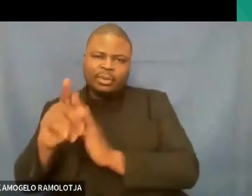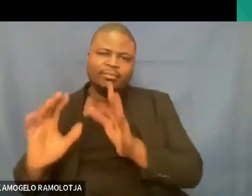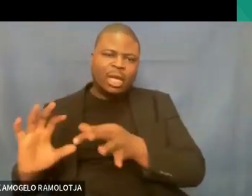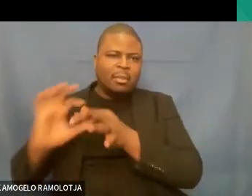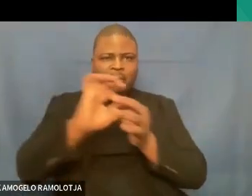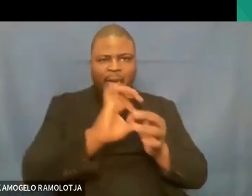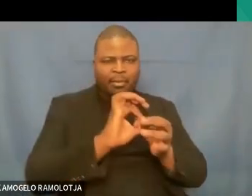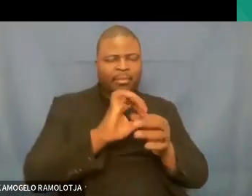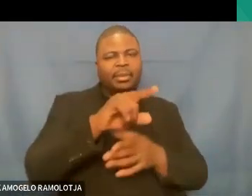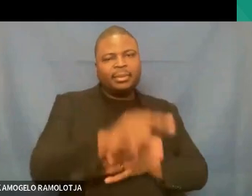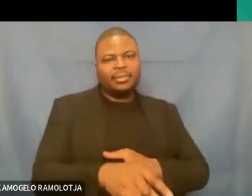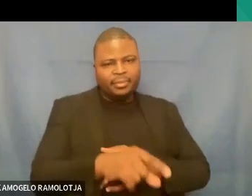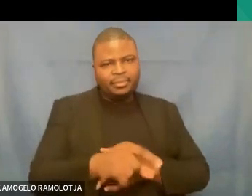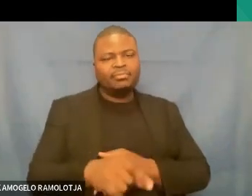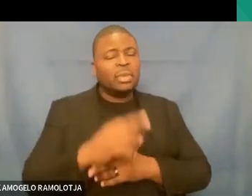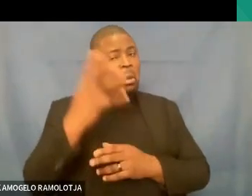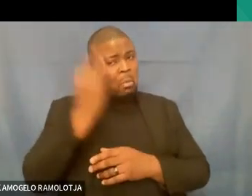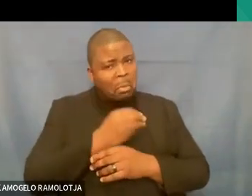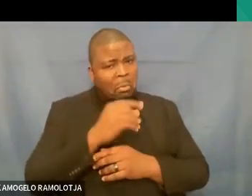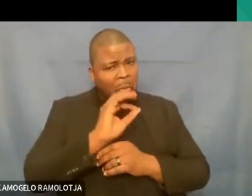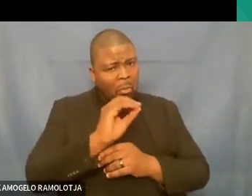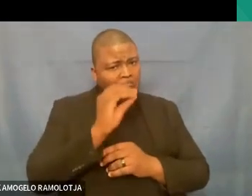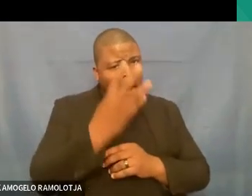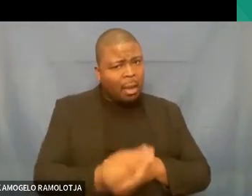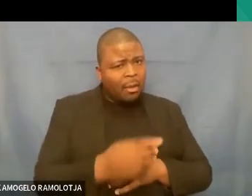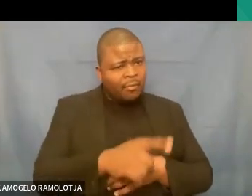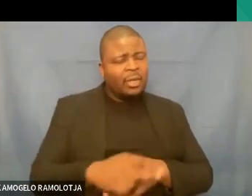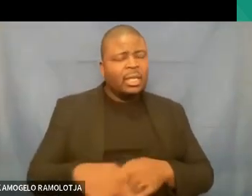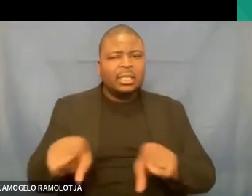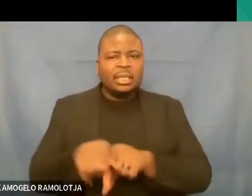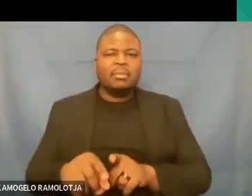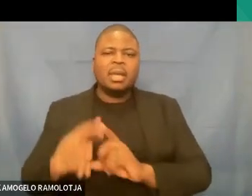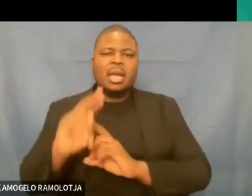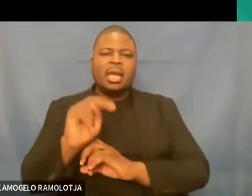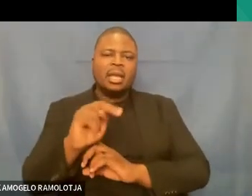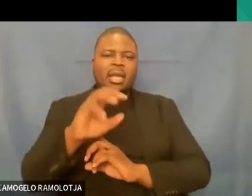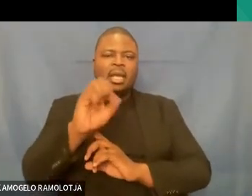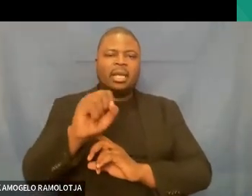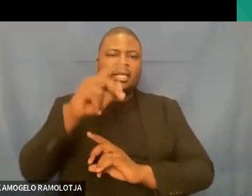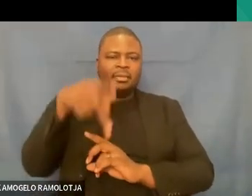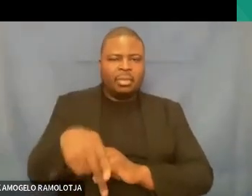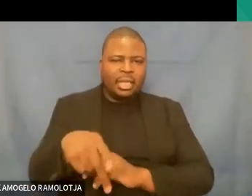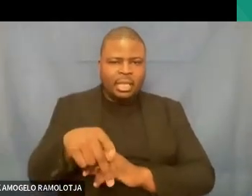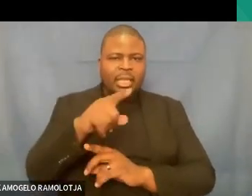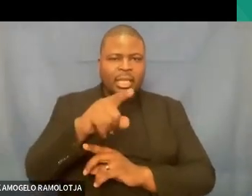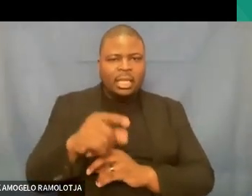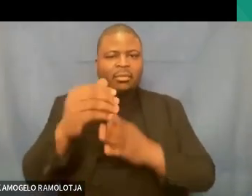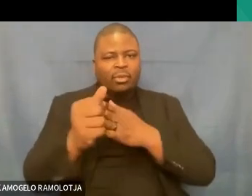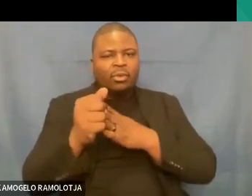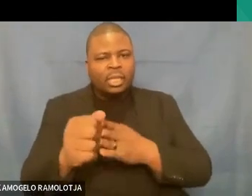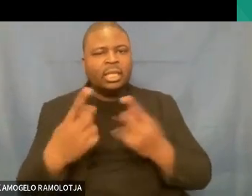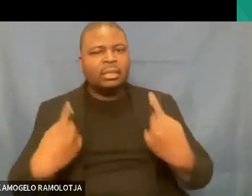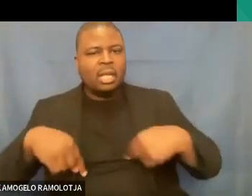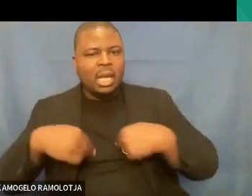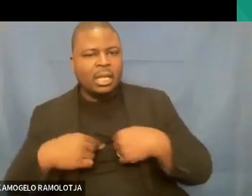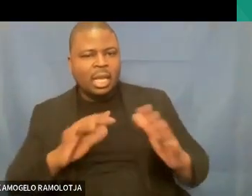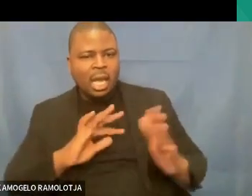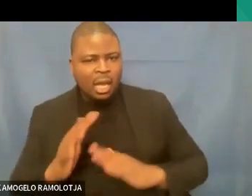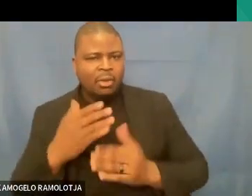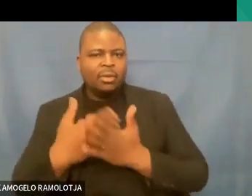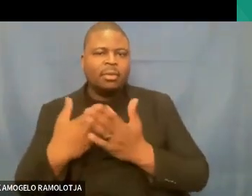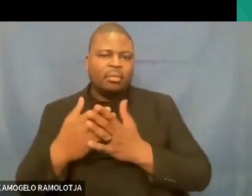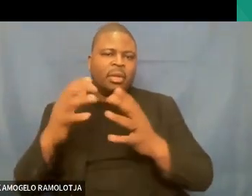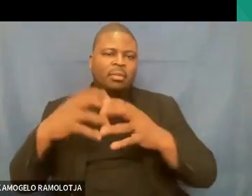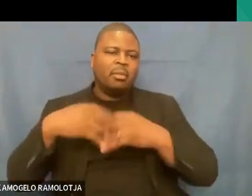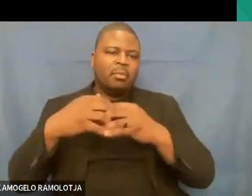more importantly, tie back into the NSP, which has already given us guidance on how we are to implement the